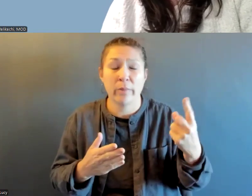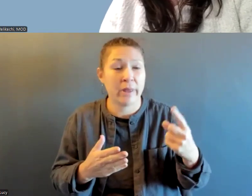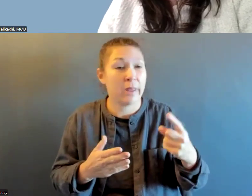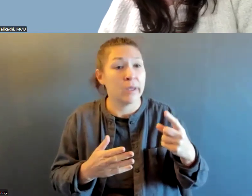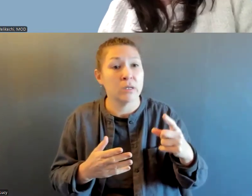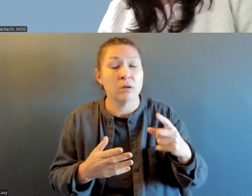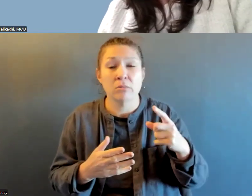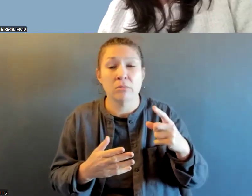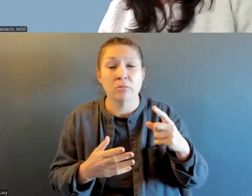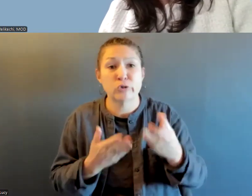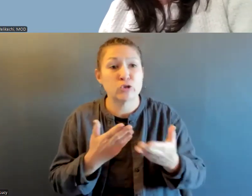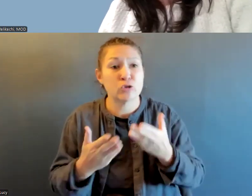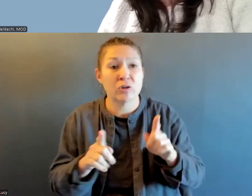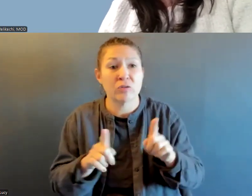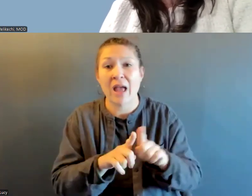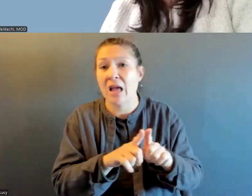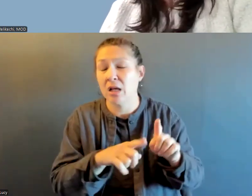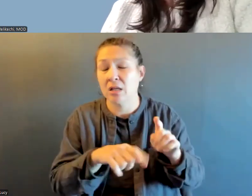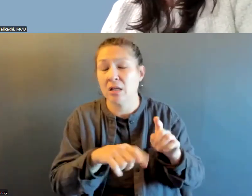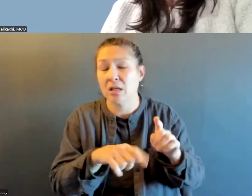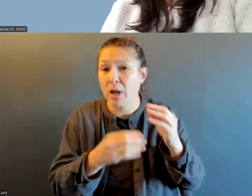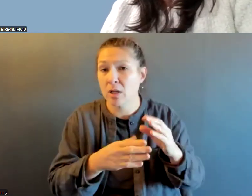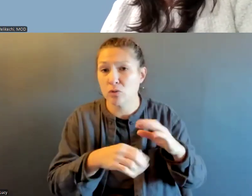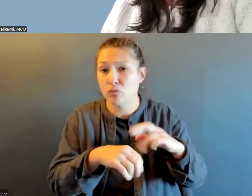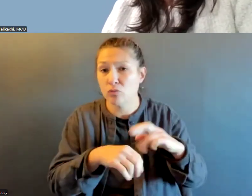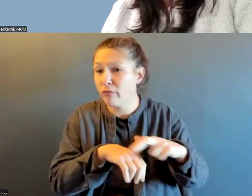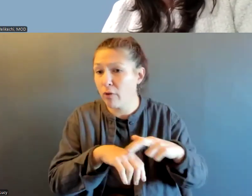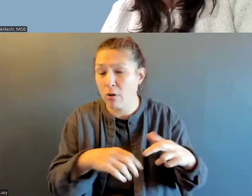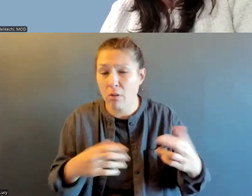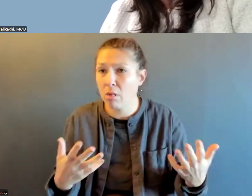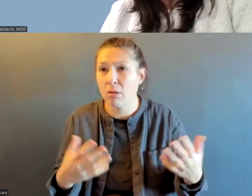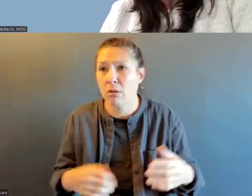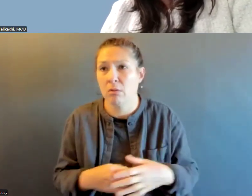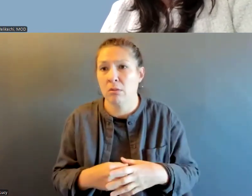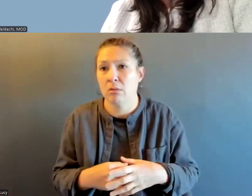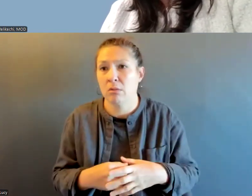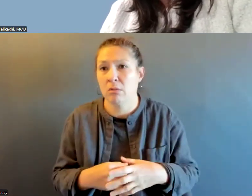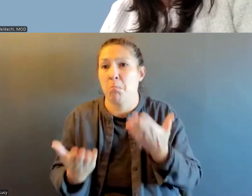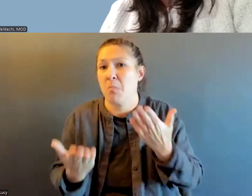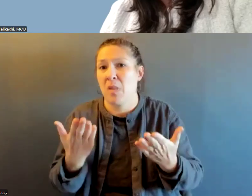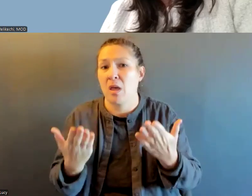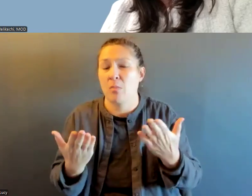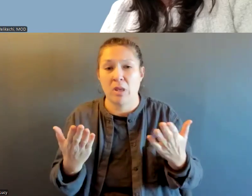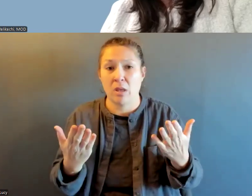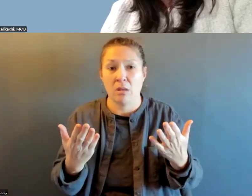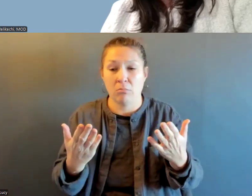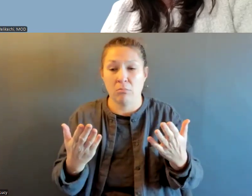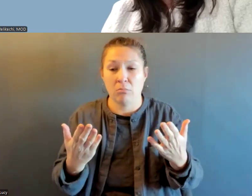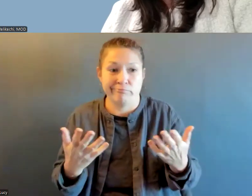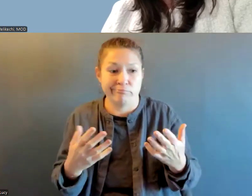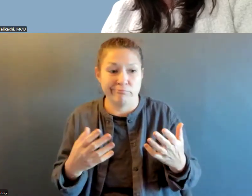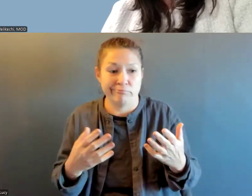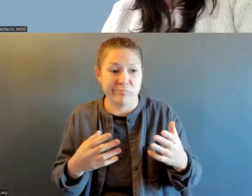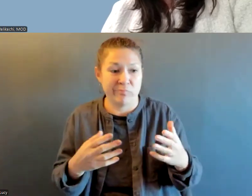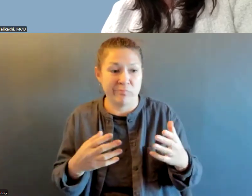to the local Center for Independent Living that serves that region? They may know of many local services that can be offered there, much more than we might know at the state